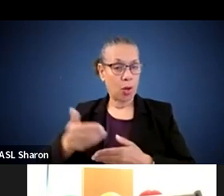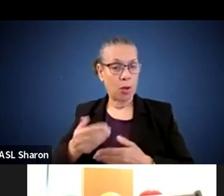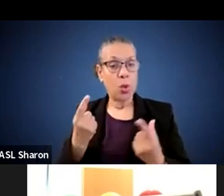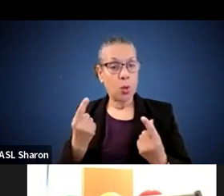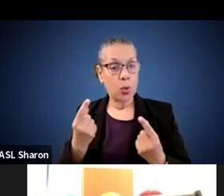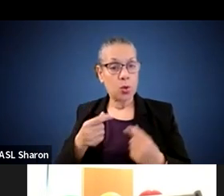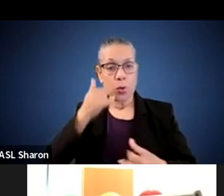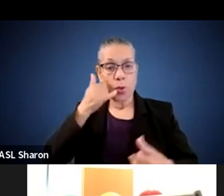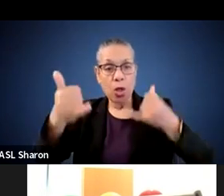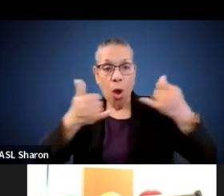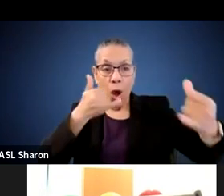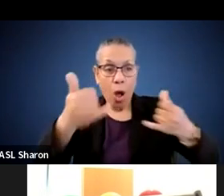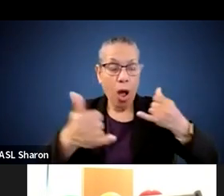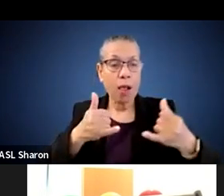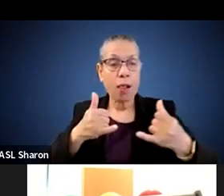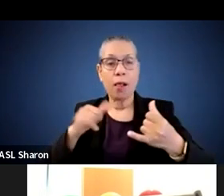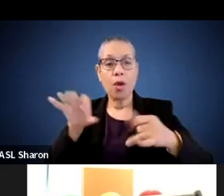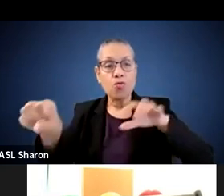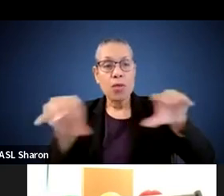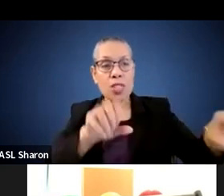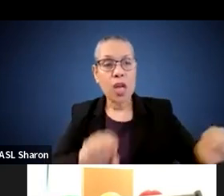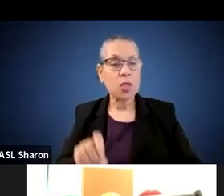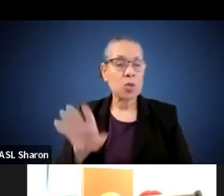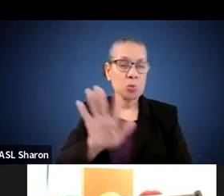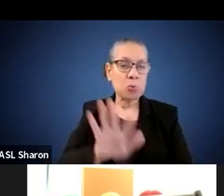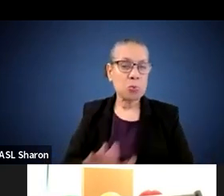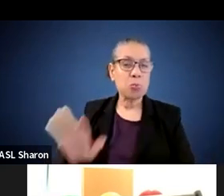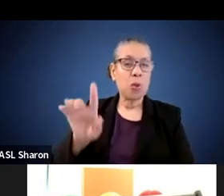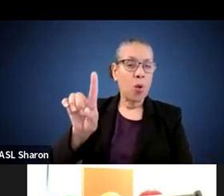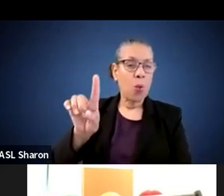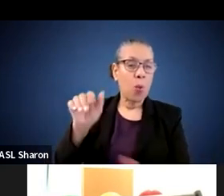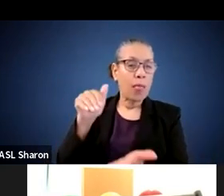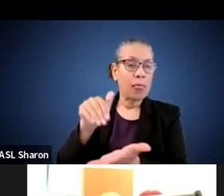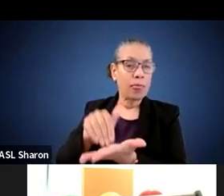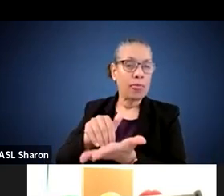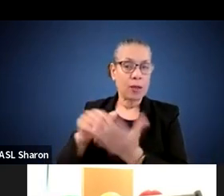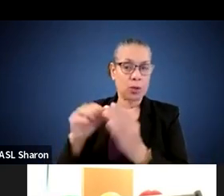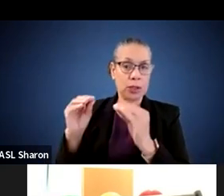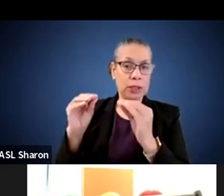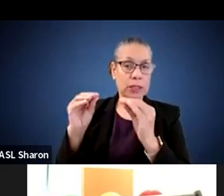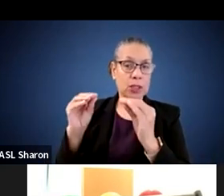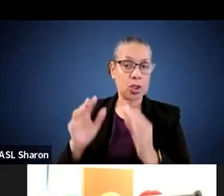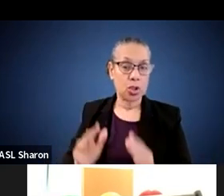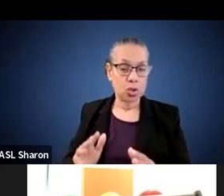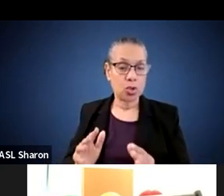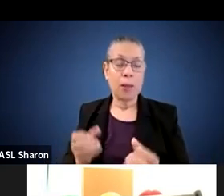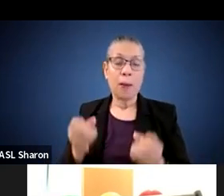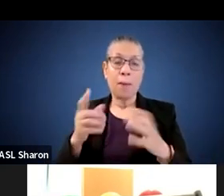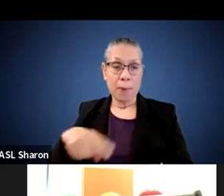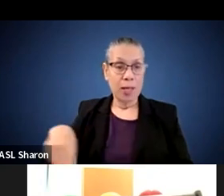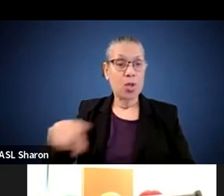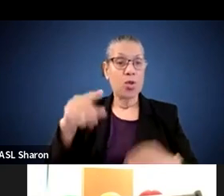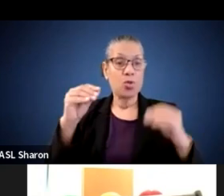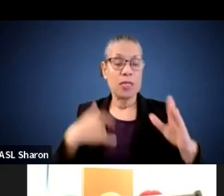to about a thousand teachers who we have who are teachers of color um who many of them are either